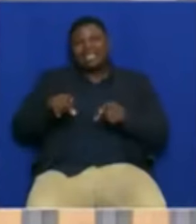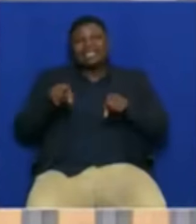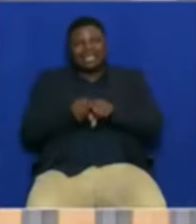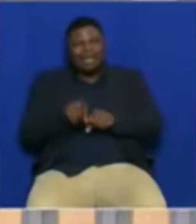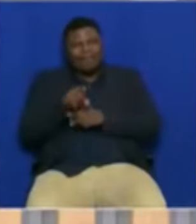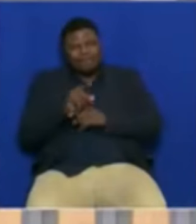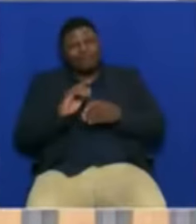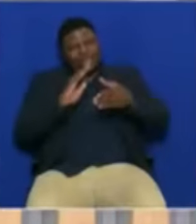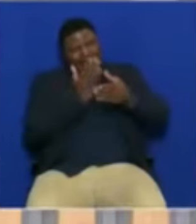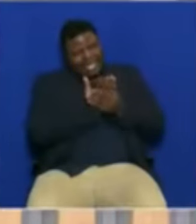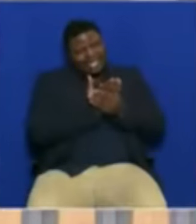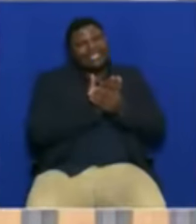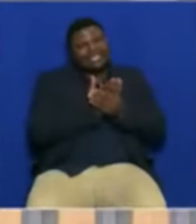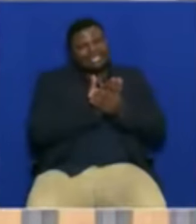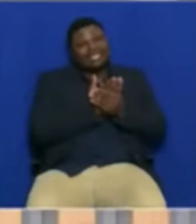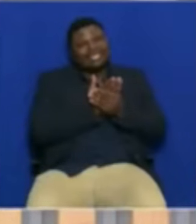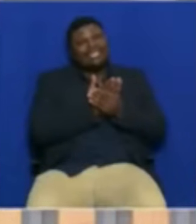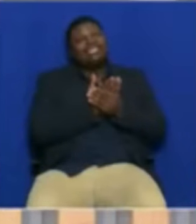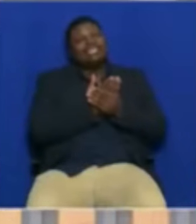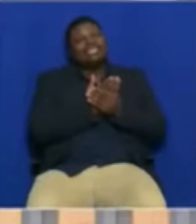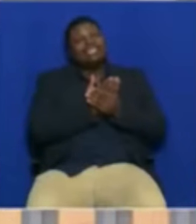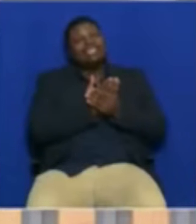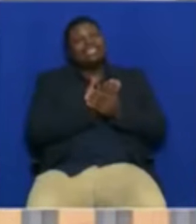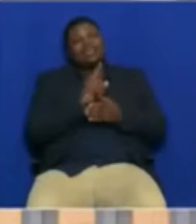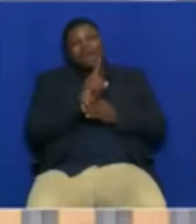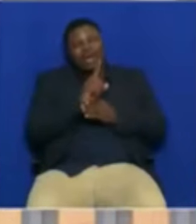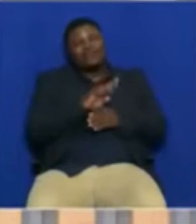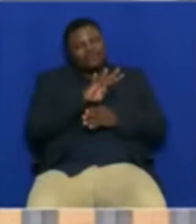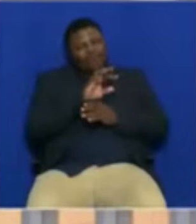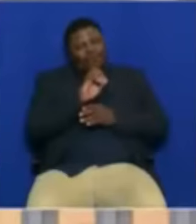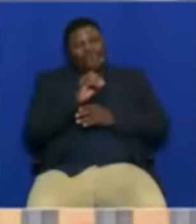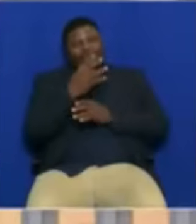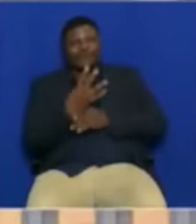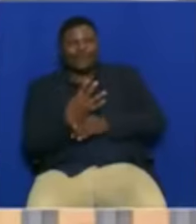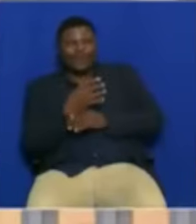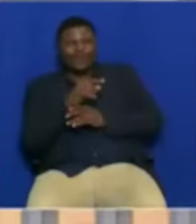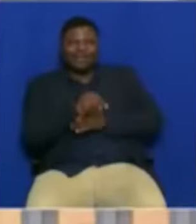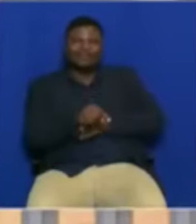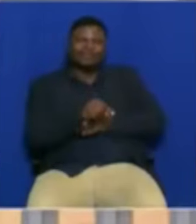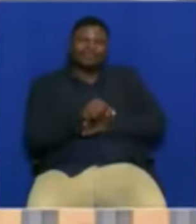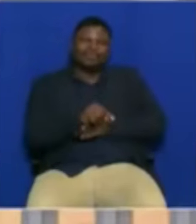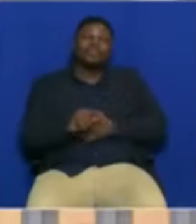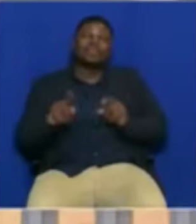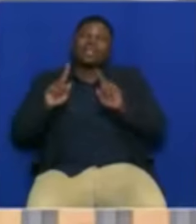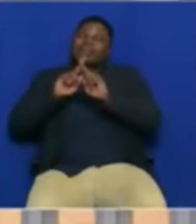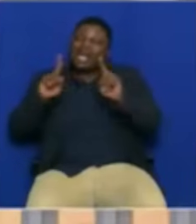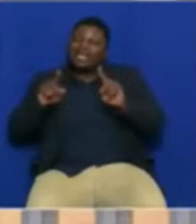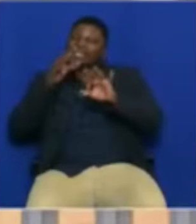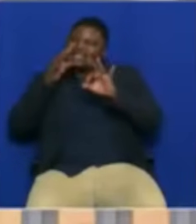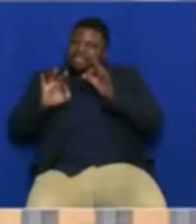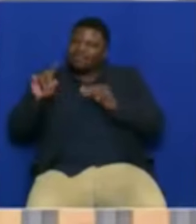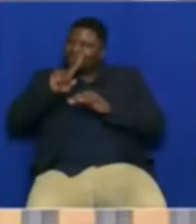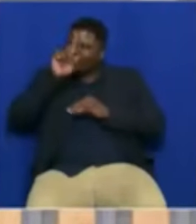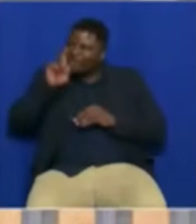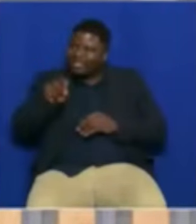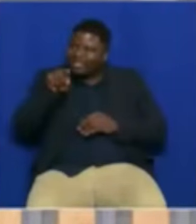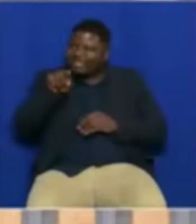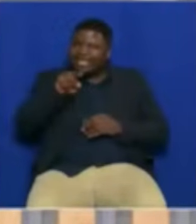Can I so respond? the simple question is, were monies of crime intelligence used to cover